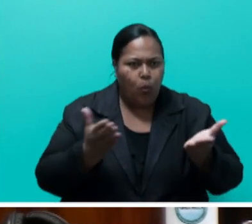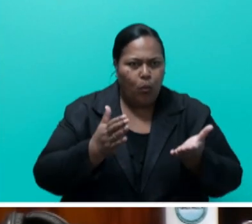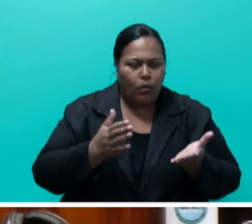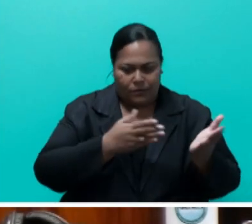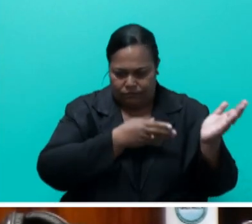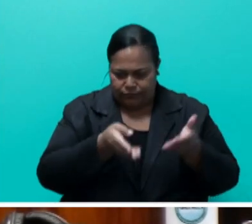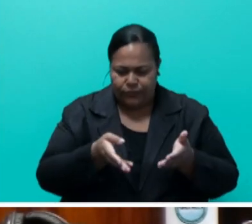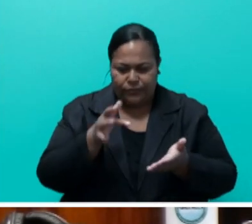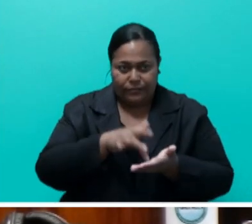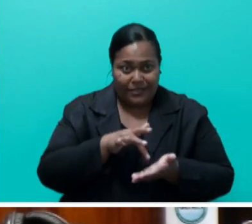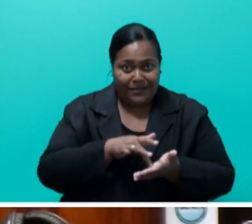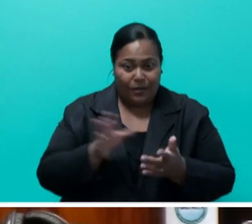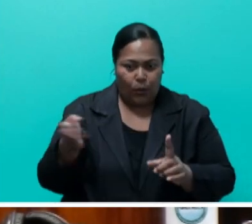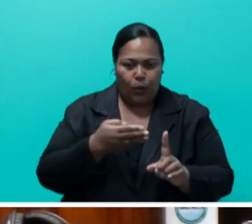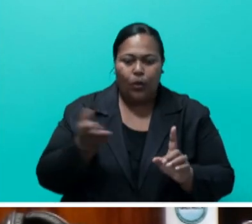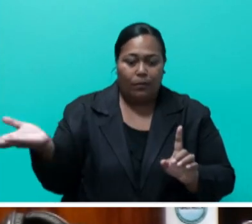the